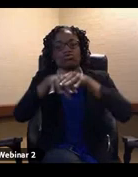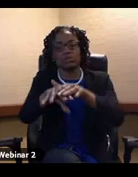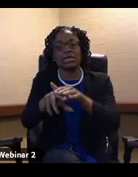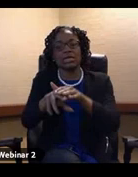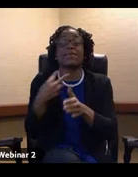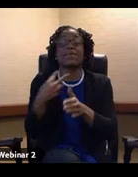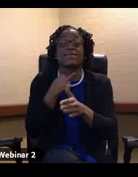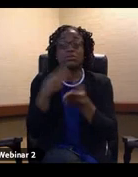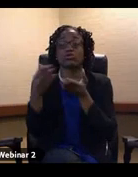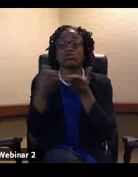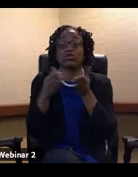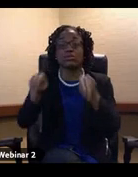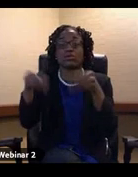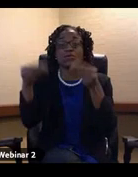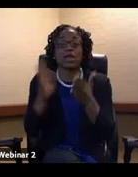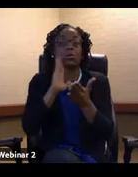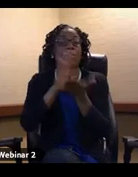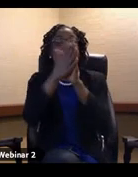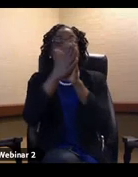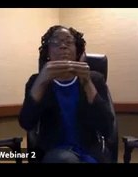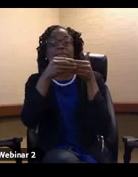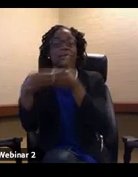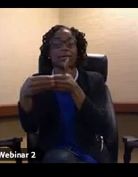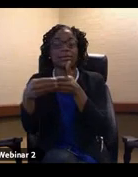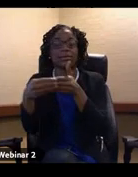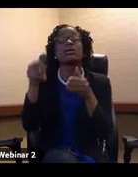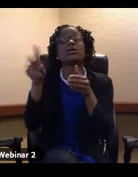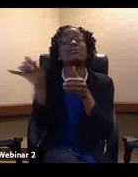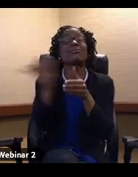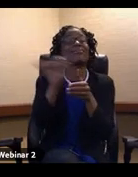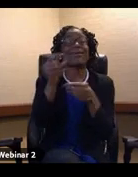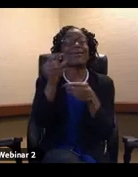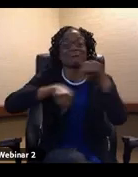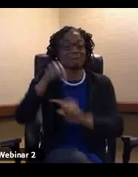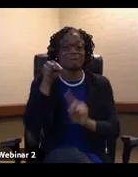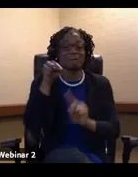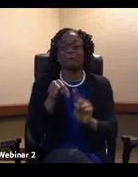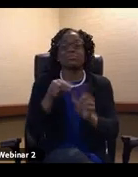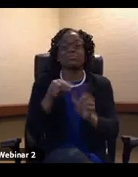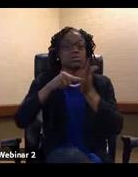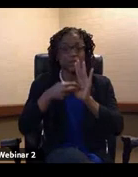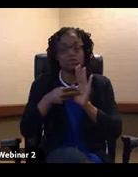the 4 definitions in the solicitation and the definitions,